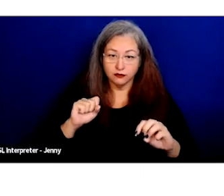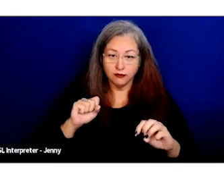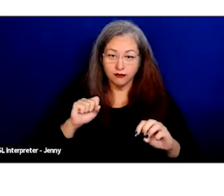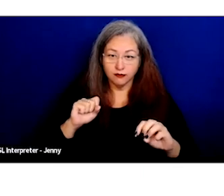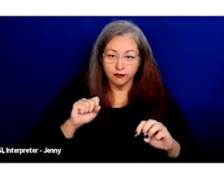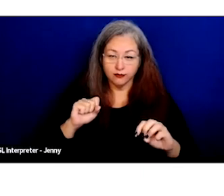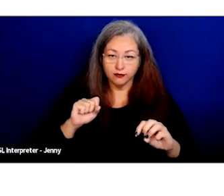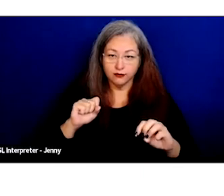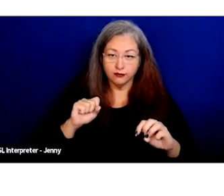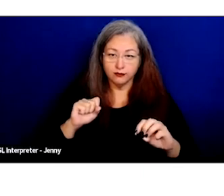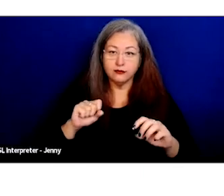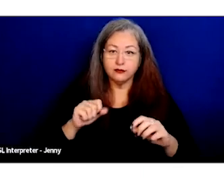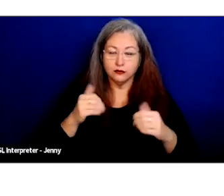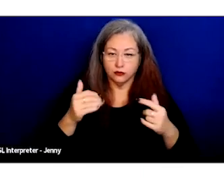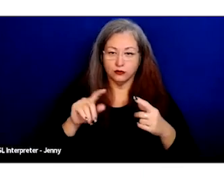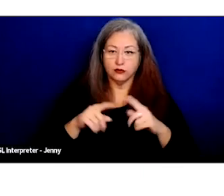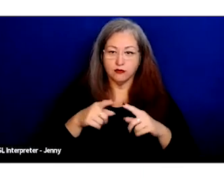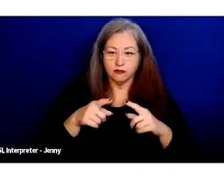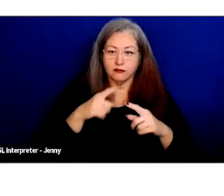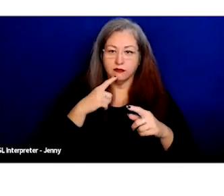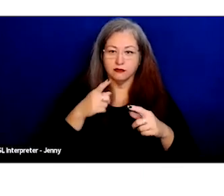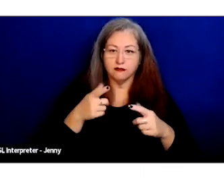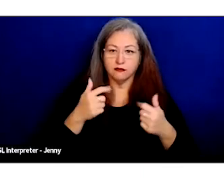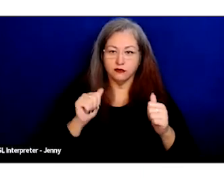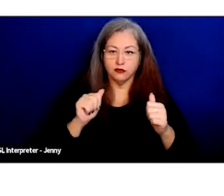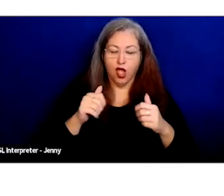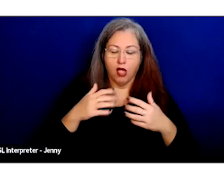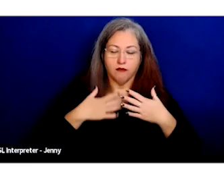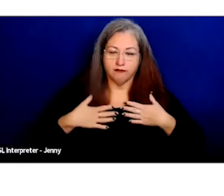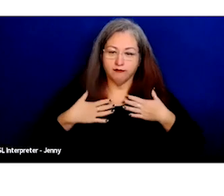All right, so let's just start here